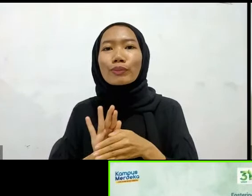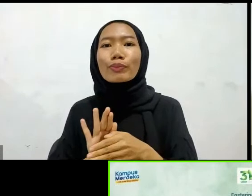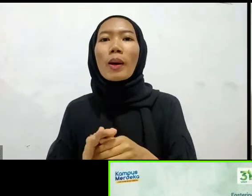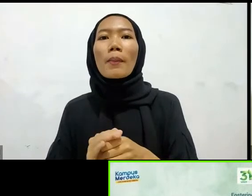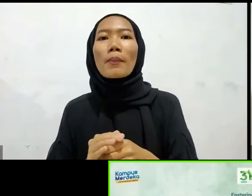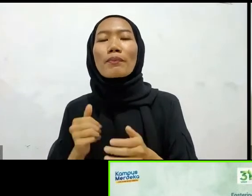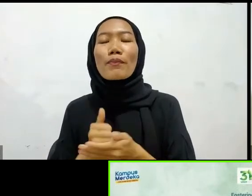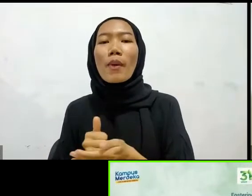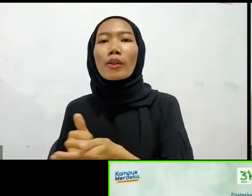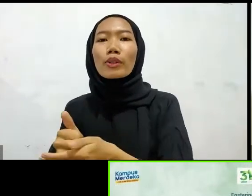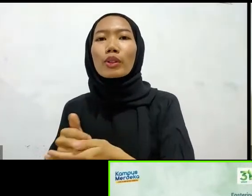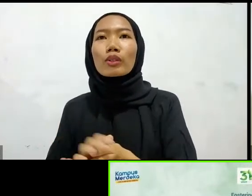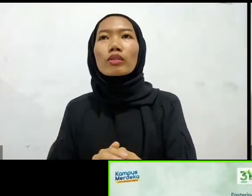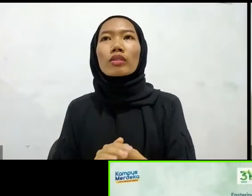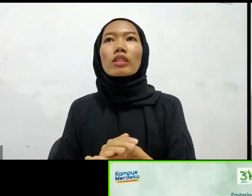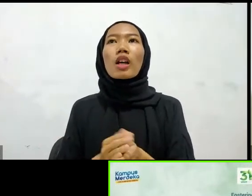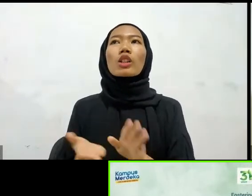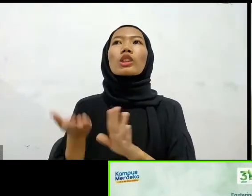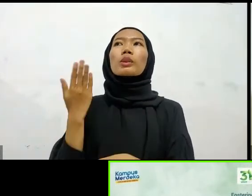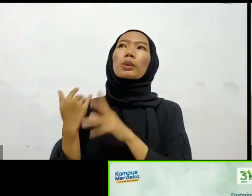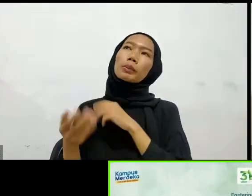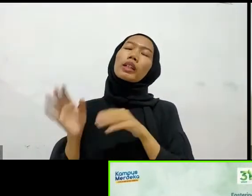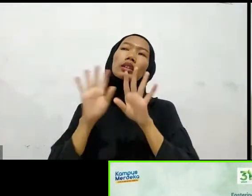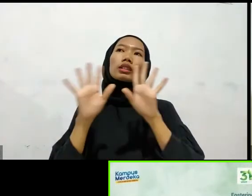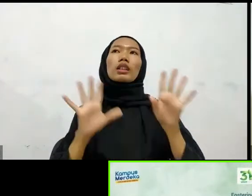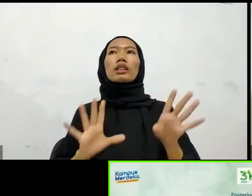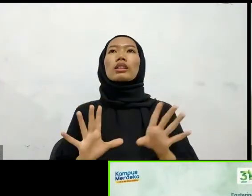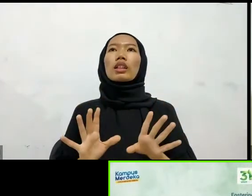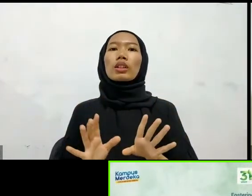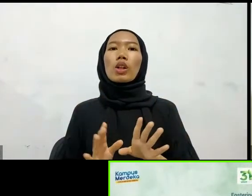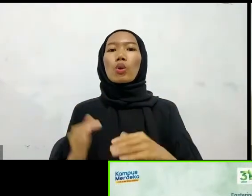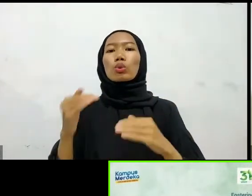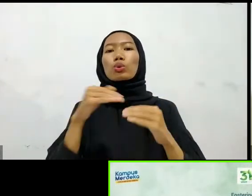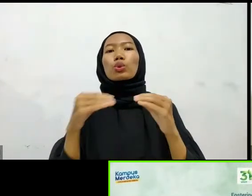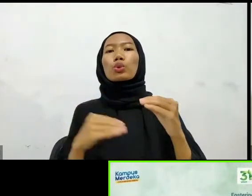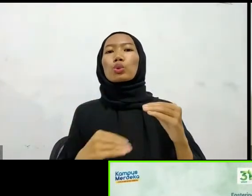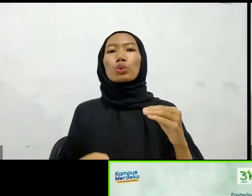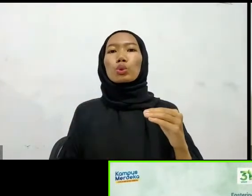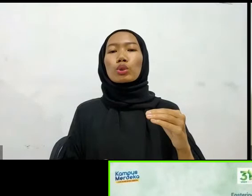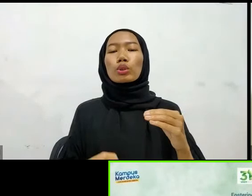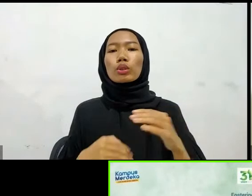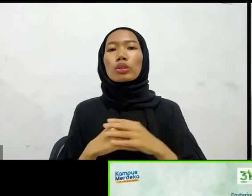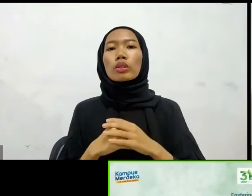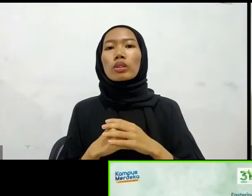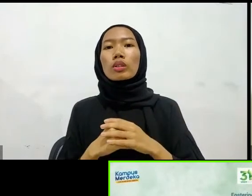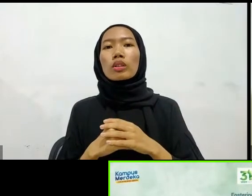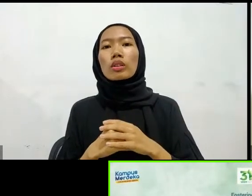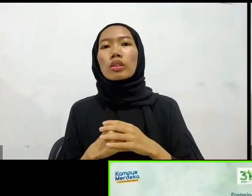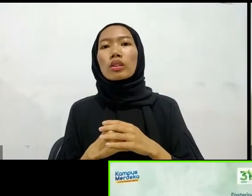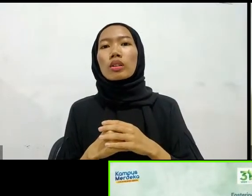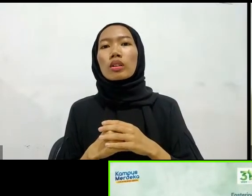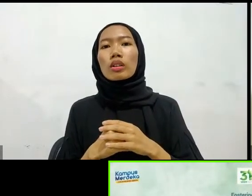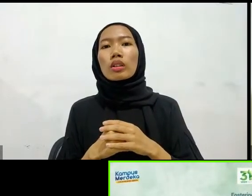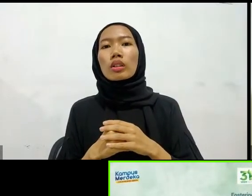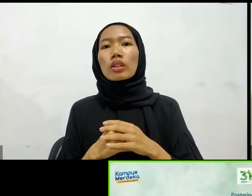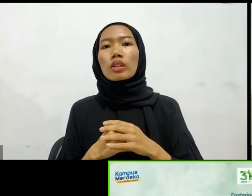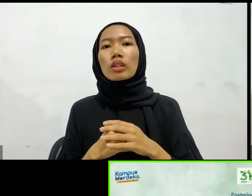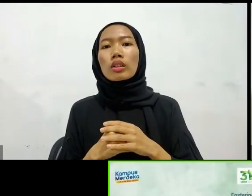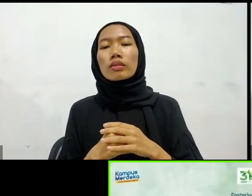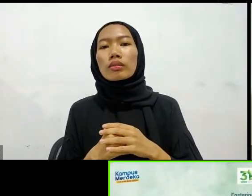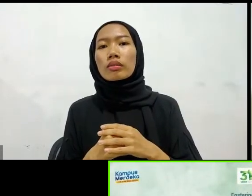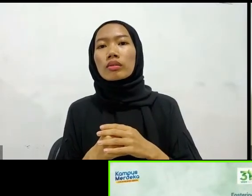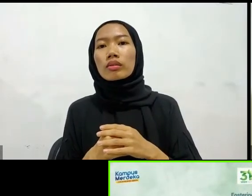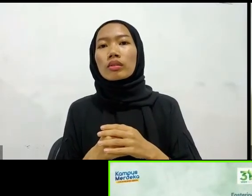structures, people, communication, interactions, clinical interaction, and the last one is environment.